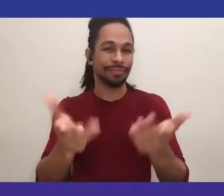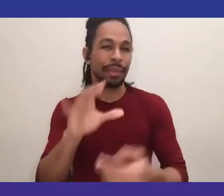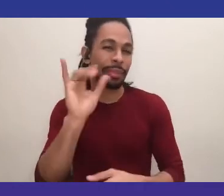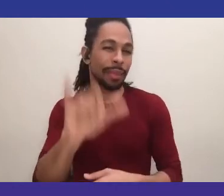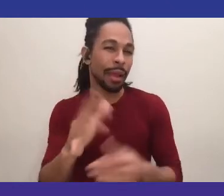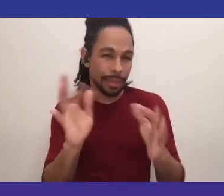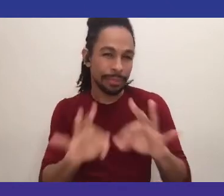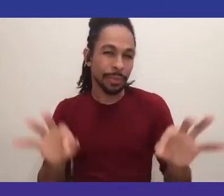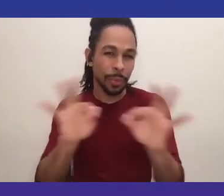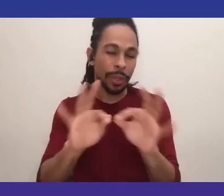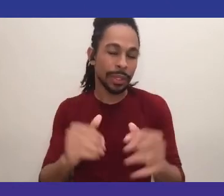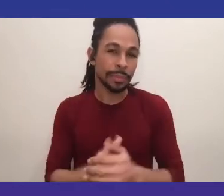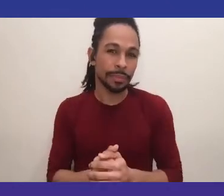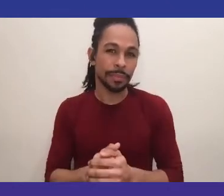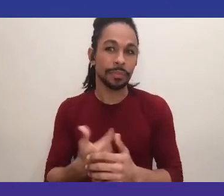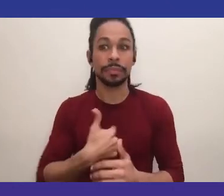think